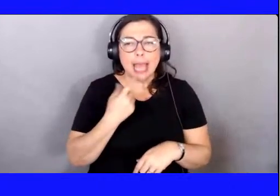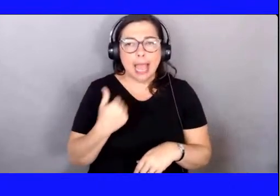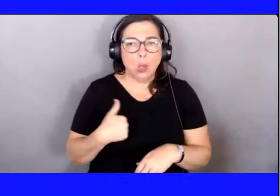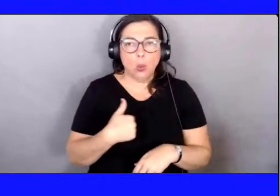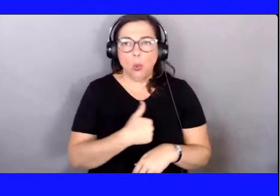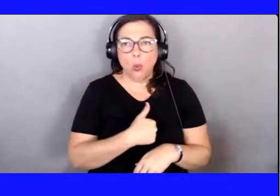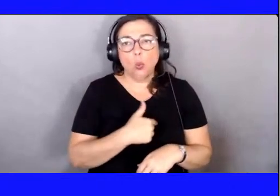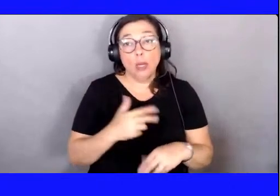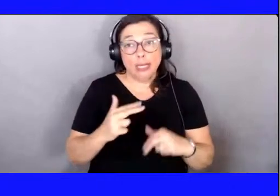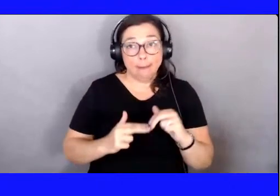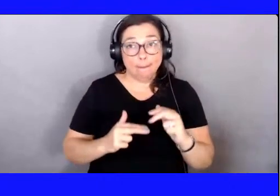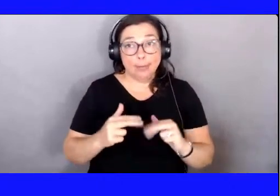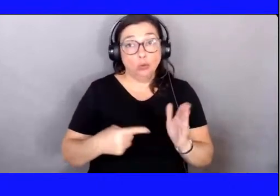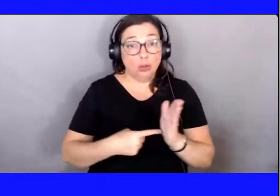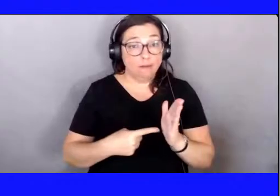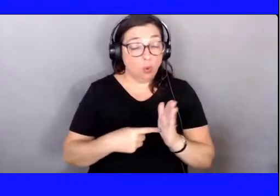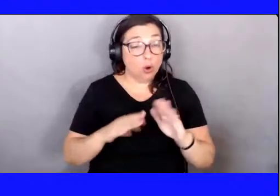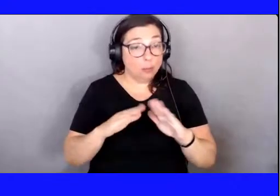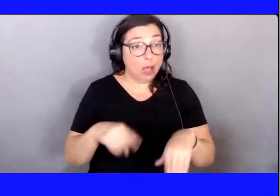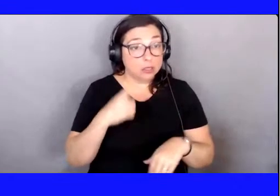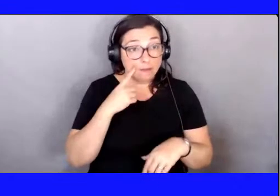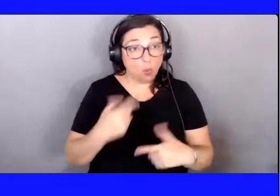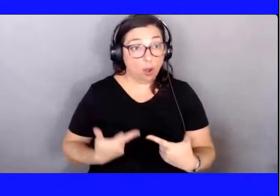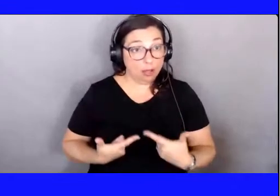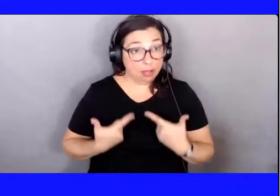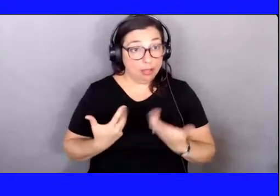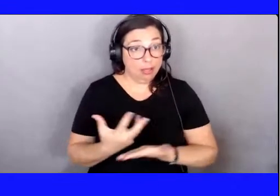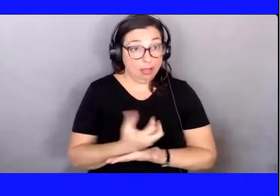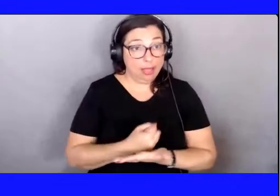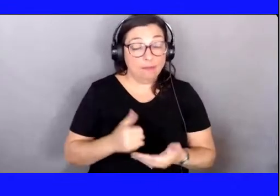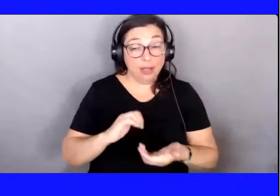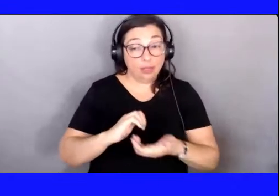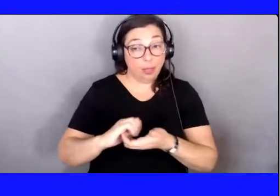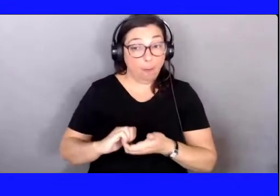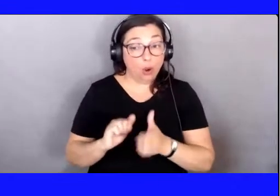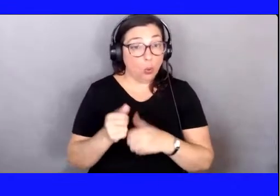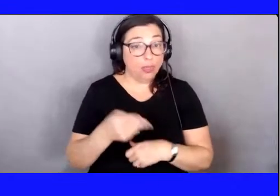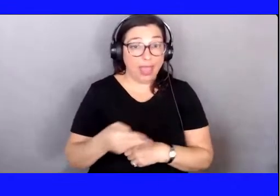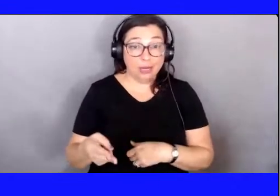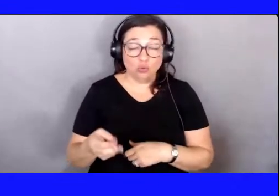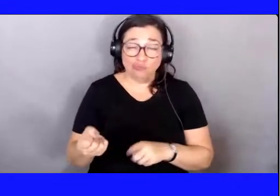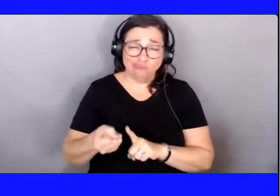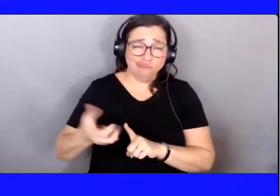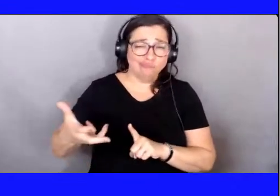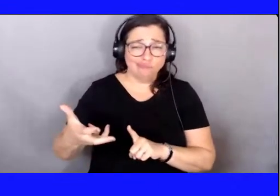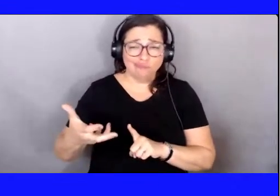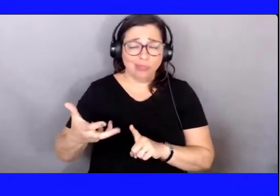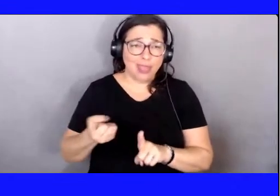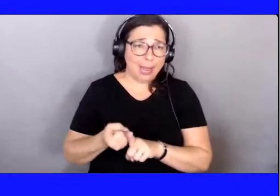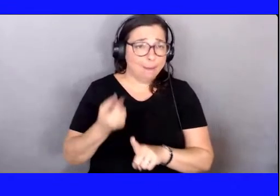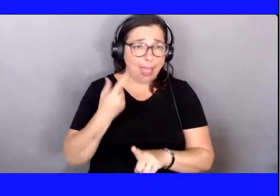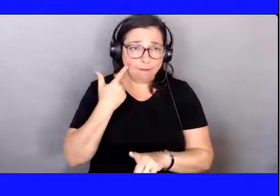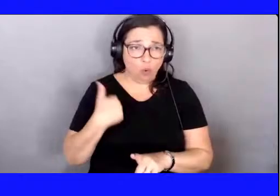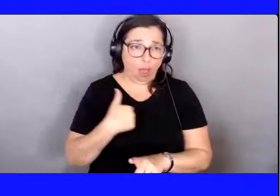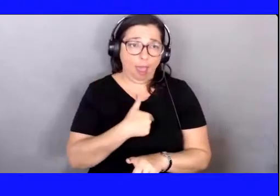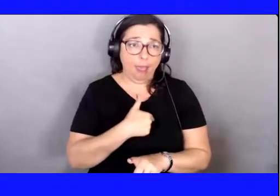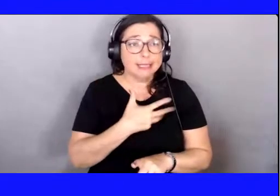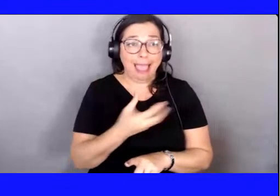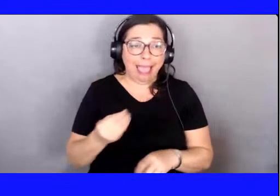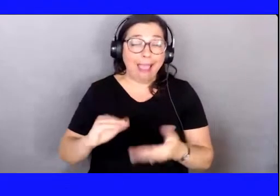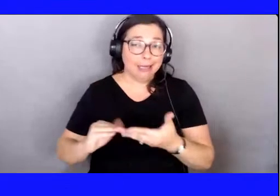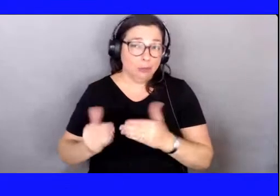affordable housing for a living. This partnership with H&H has really supersized the impact for us, and I think the community, and we couldn't be